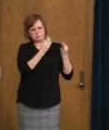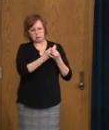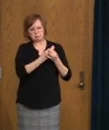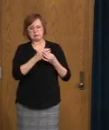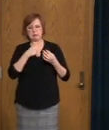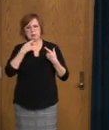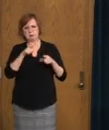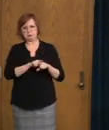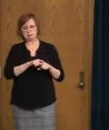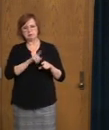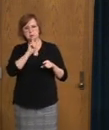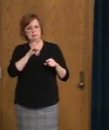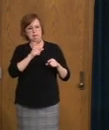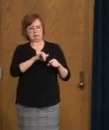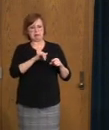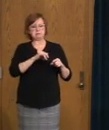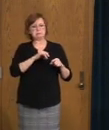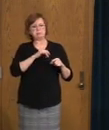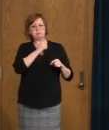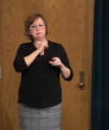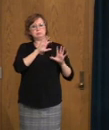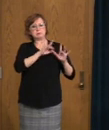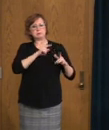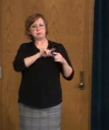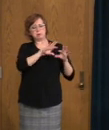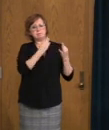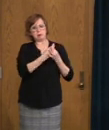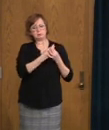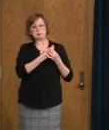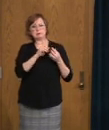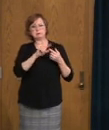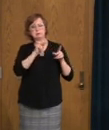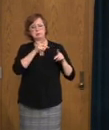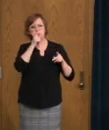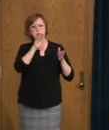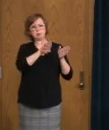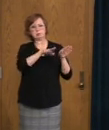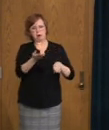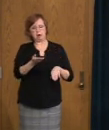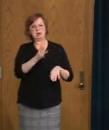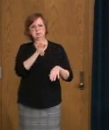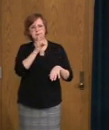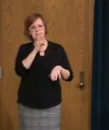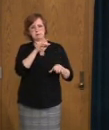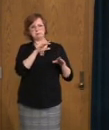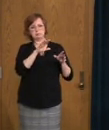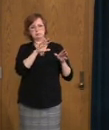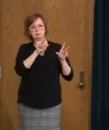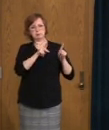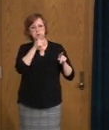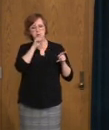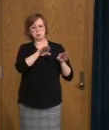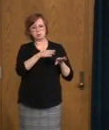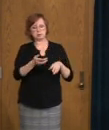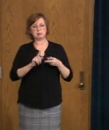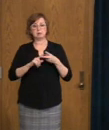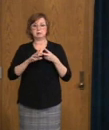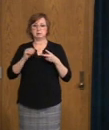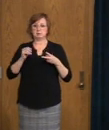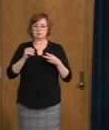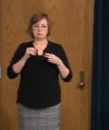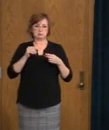on our loved ones and our community. I'd also like to take the opportunity to thank our healthcare workers across the province. They are the ones that, as we know, are having those